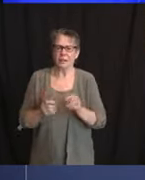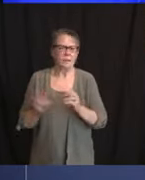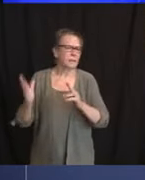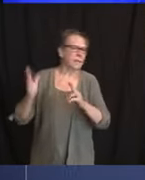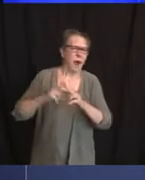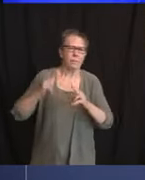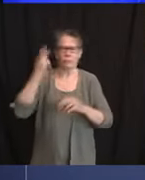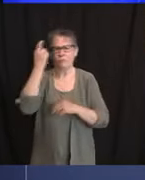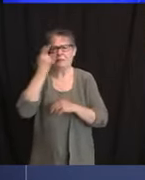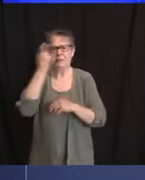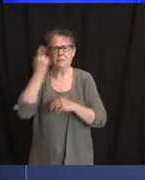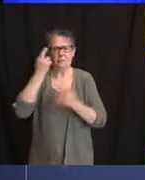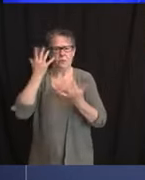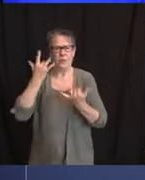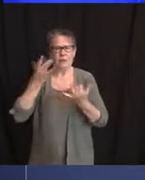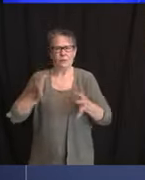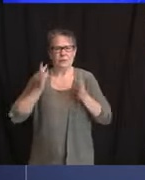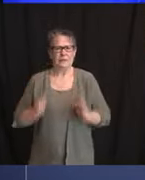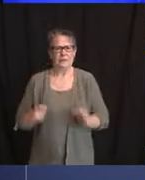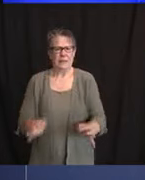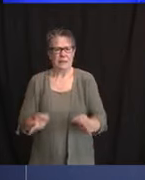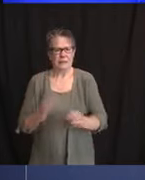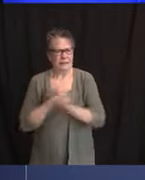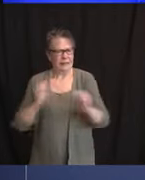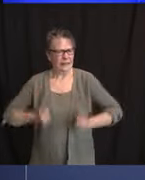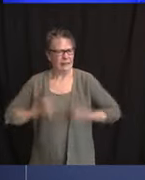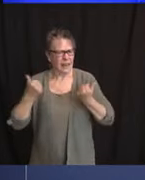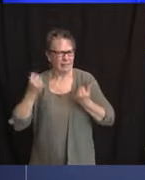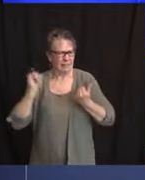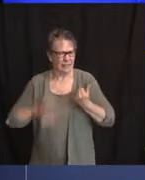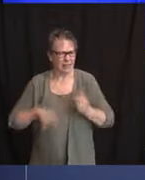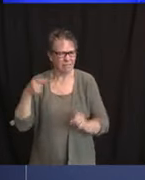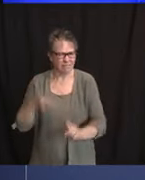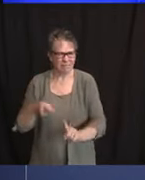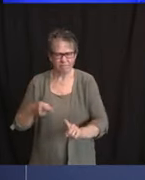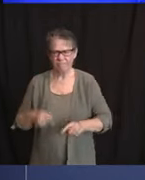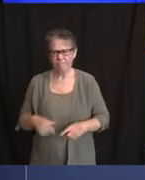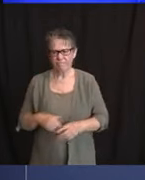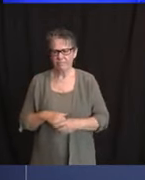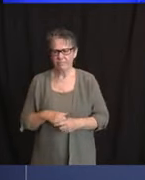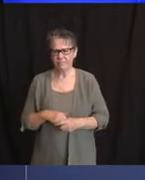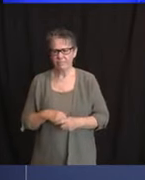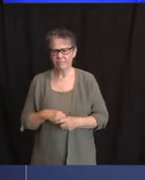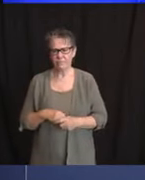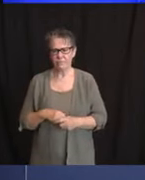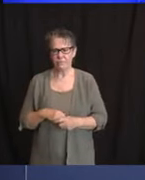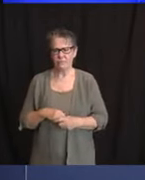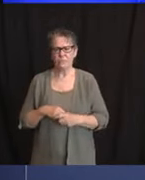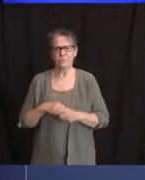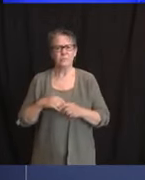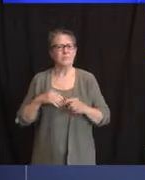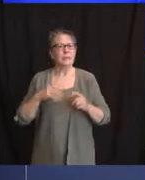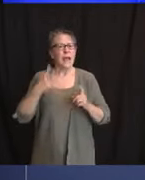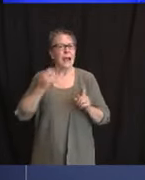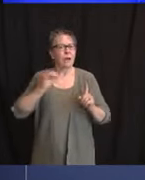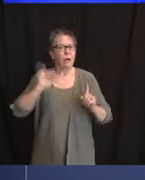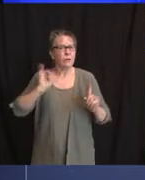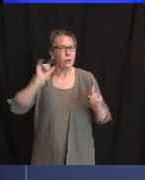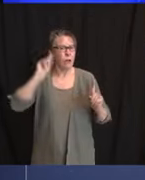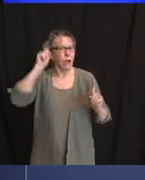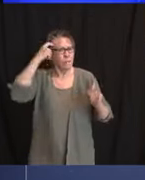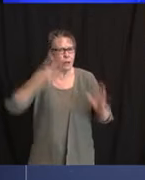the curve, and I applaud him and his team for taking early action to slow the spread of the virus. And by the way, lest